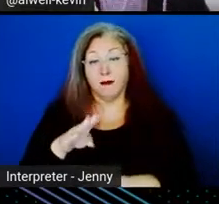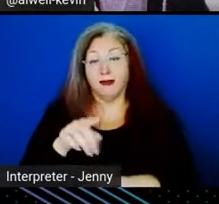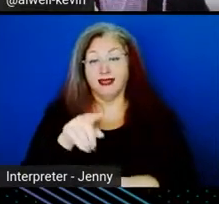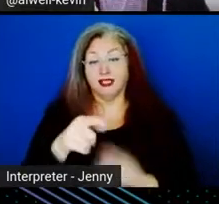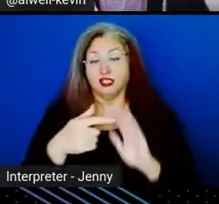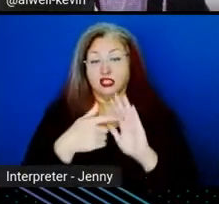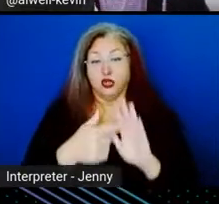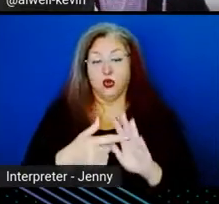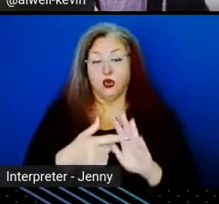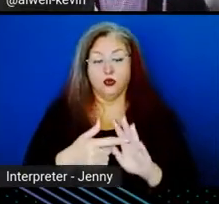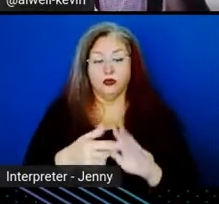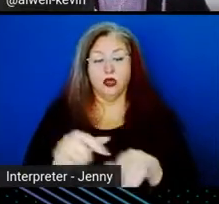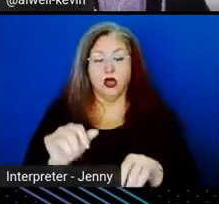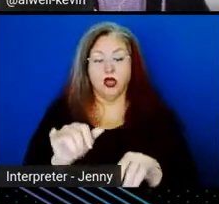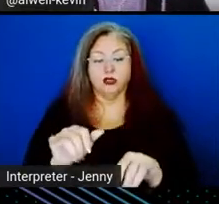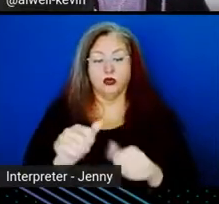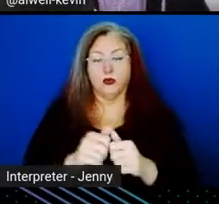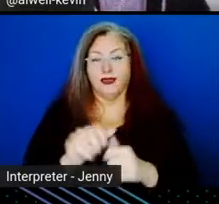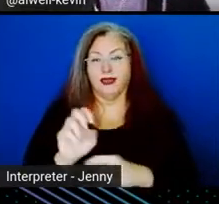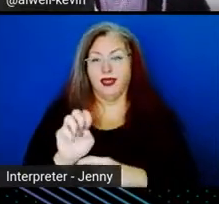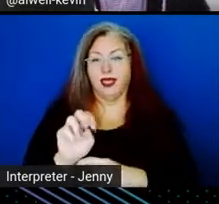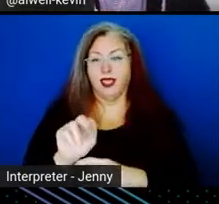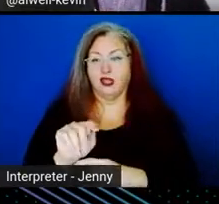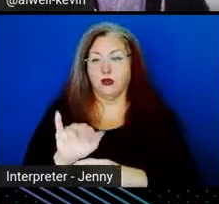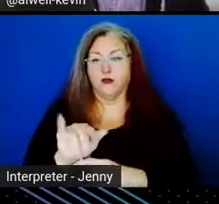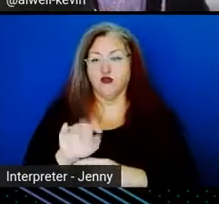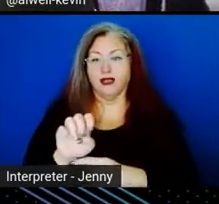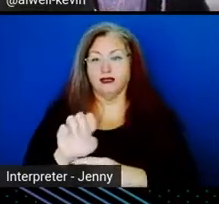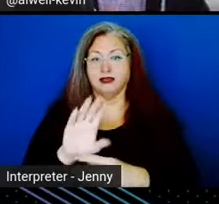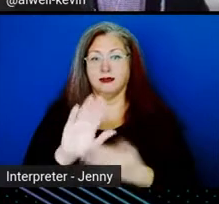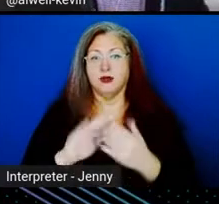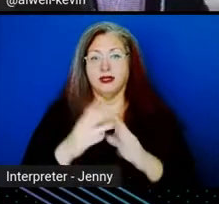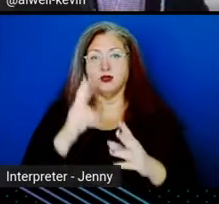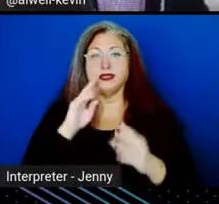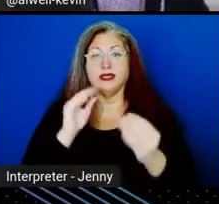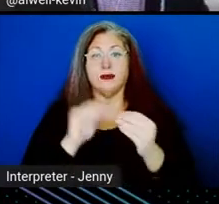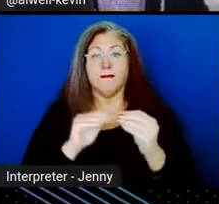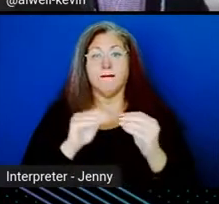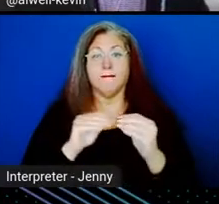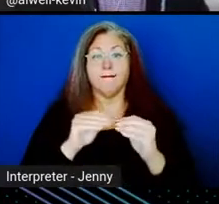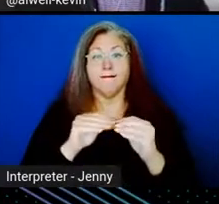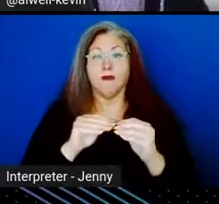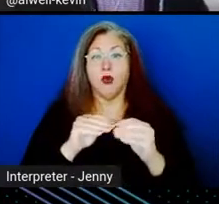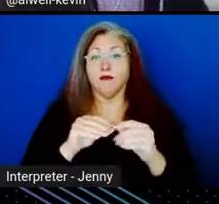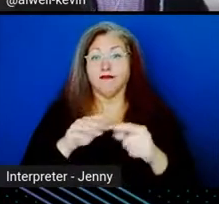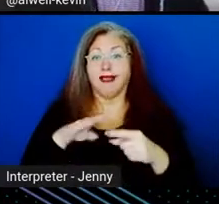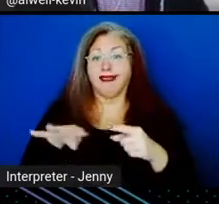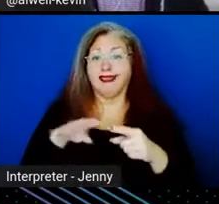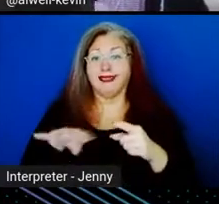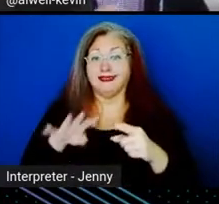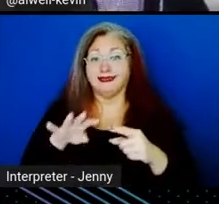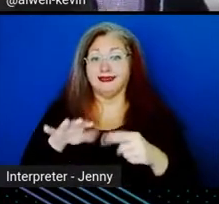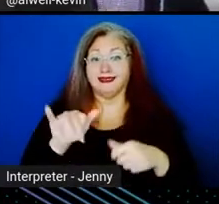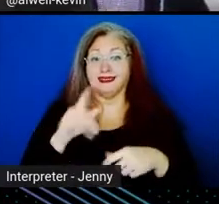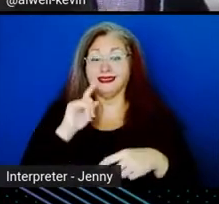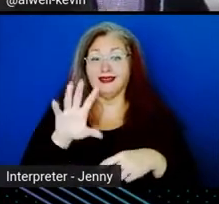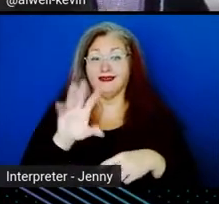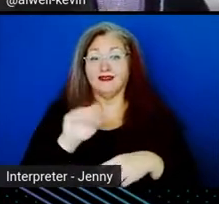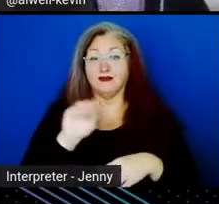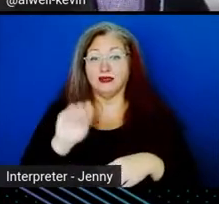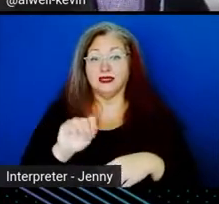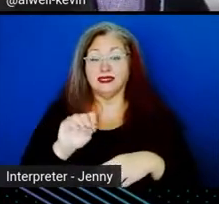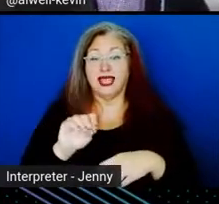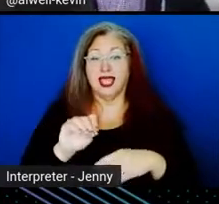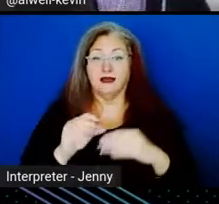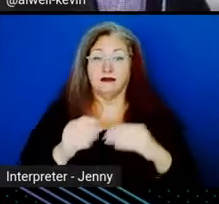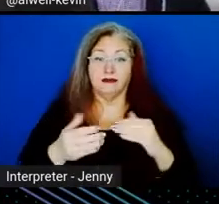reflects also in the enterprise community. We're seeing more credential leaks than ever. And so there's a 50% compound annual